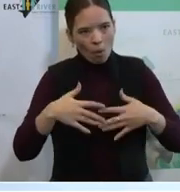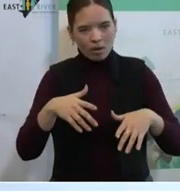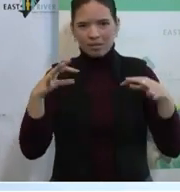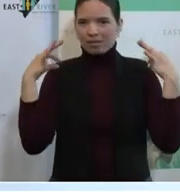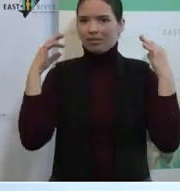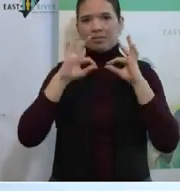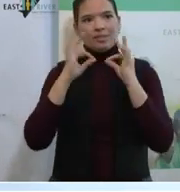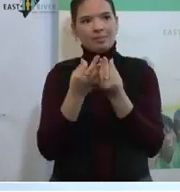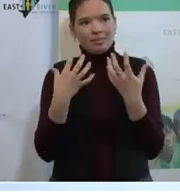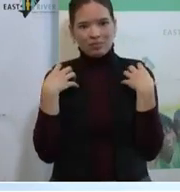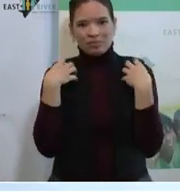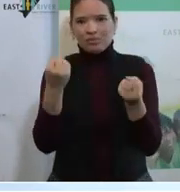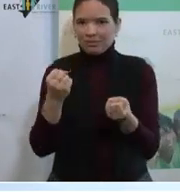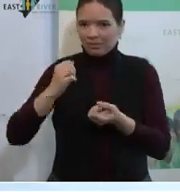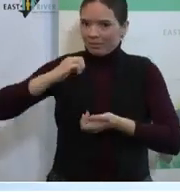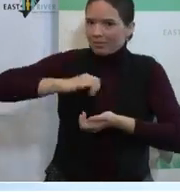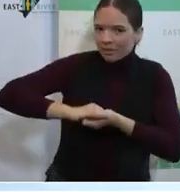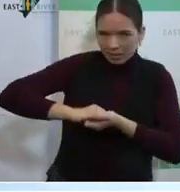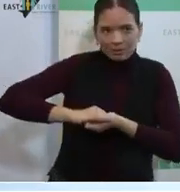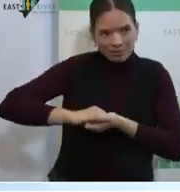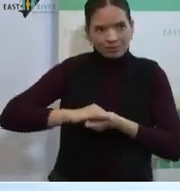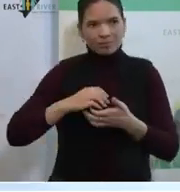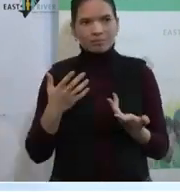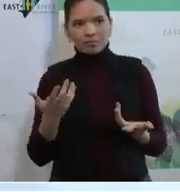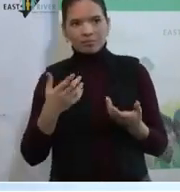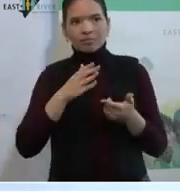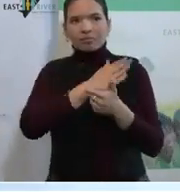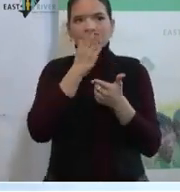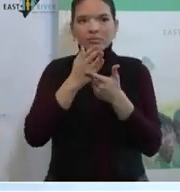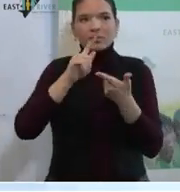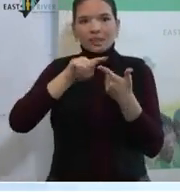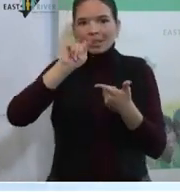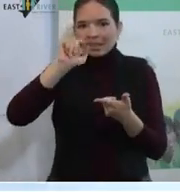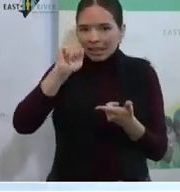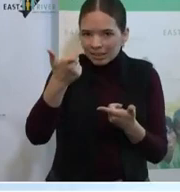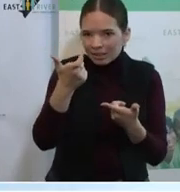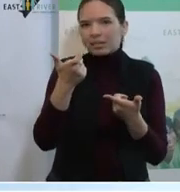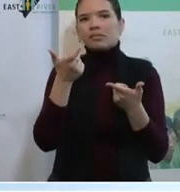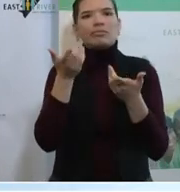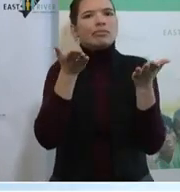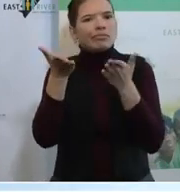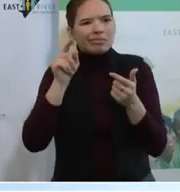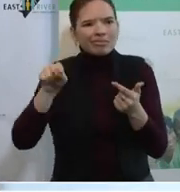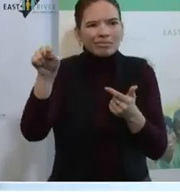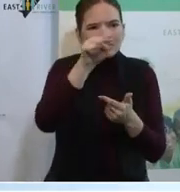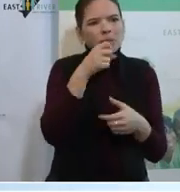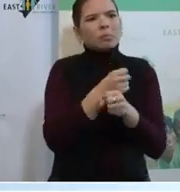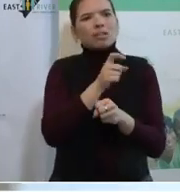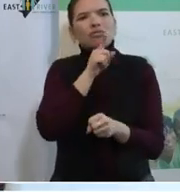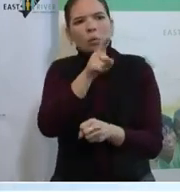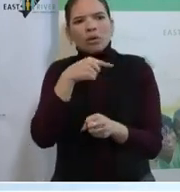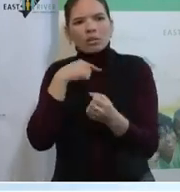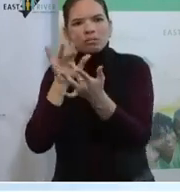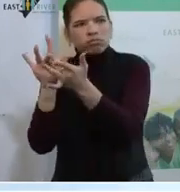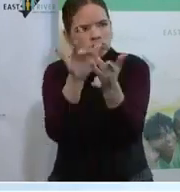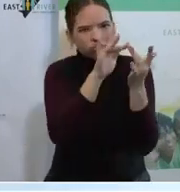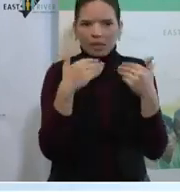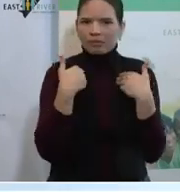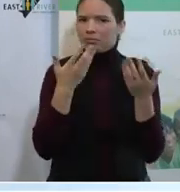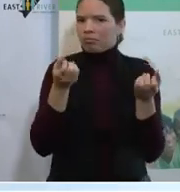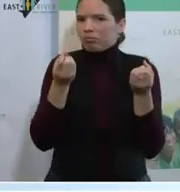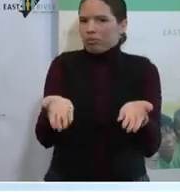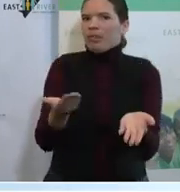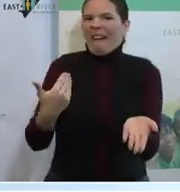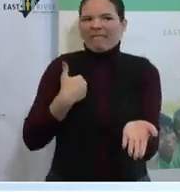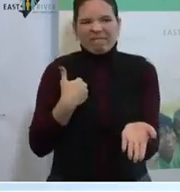sites, and we'll make sure you have all of the websites available as well. So with that, I'll take a few press